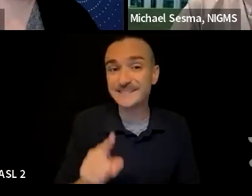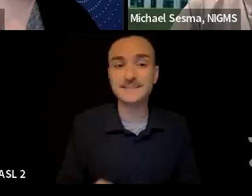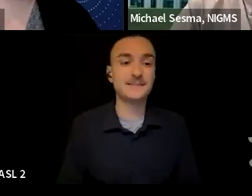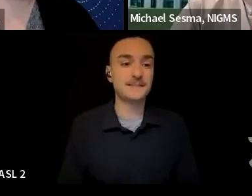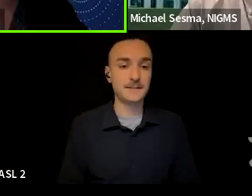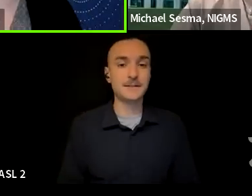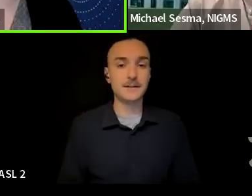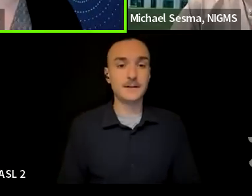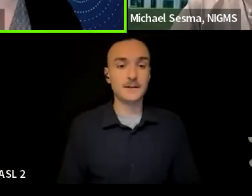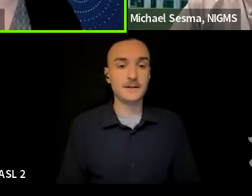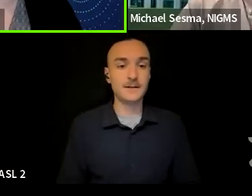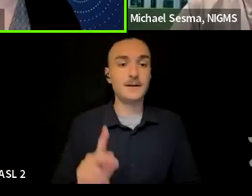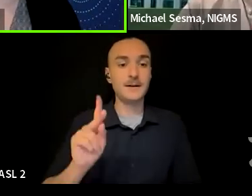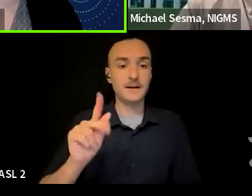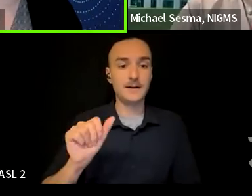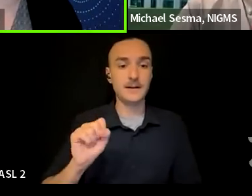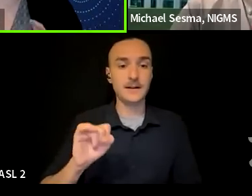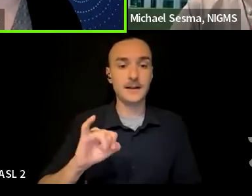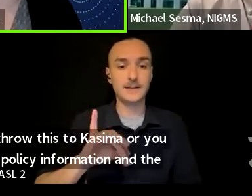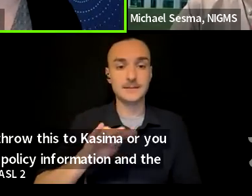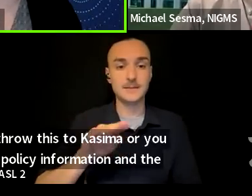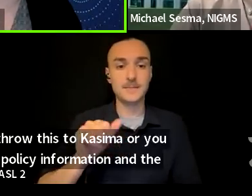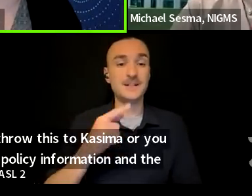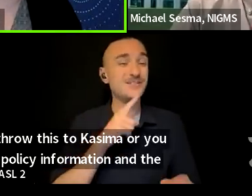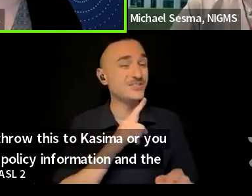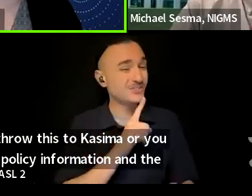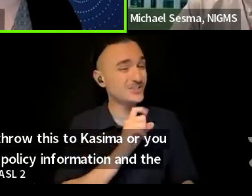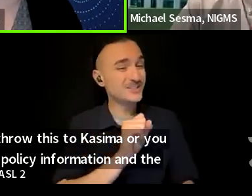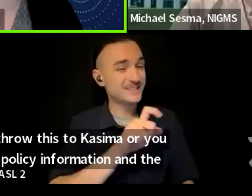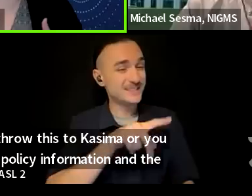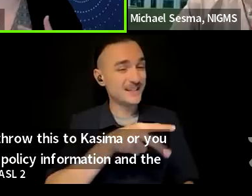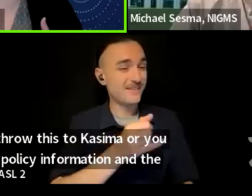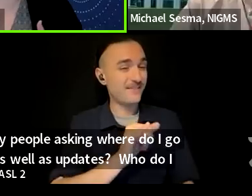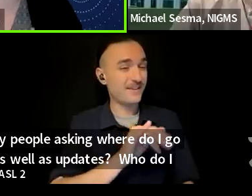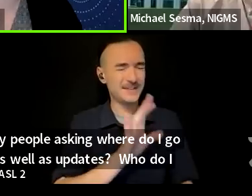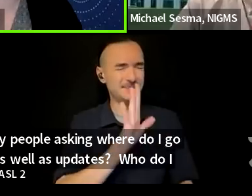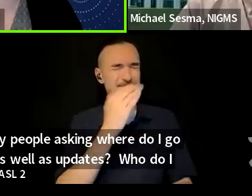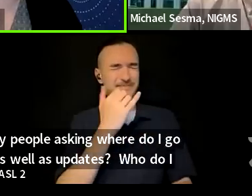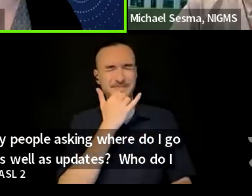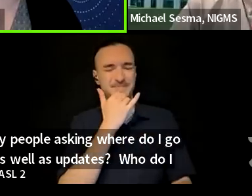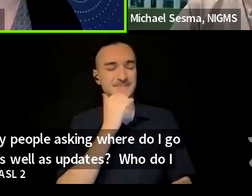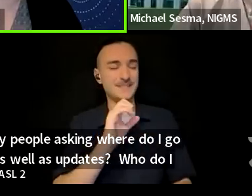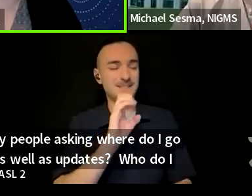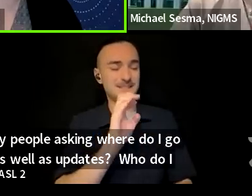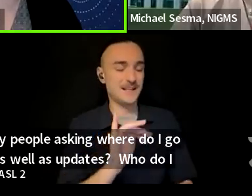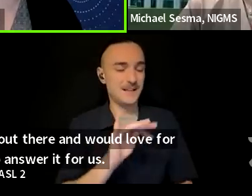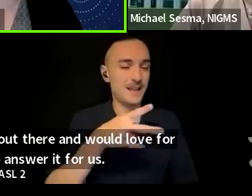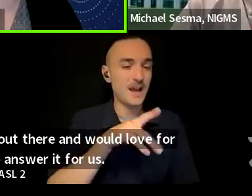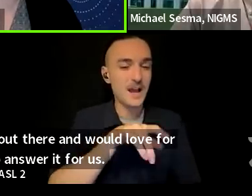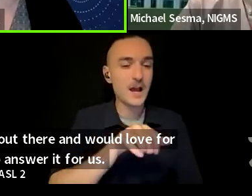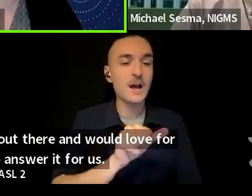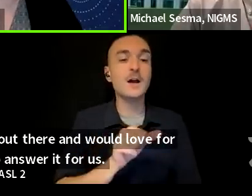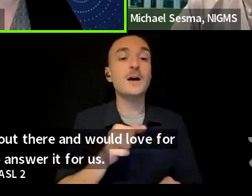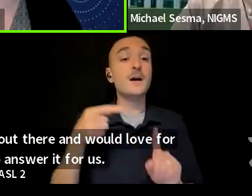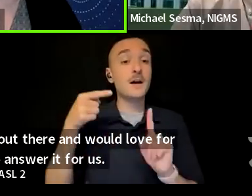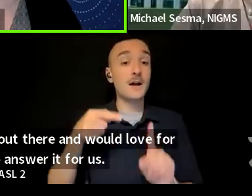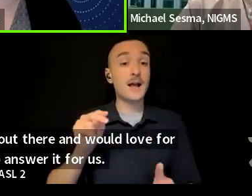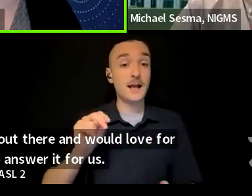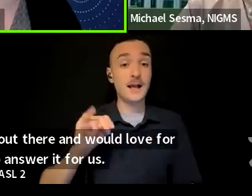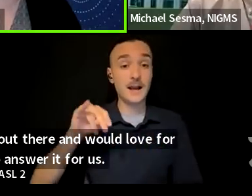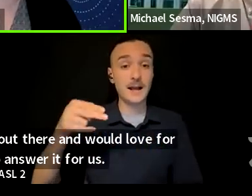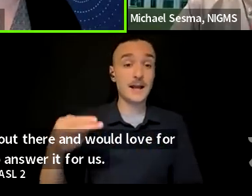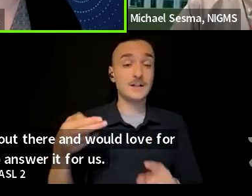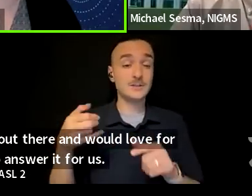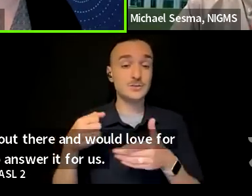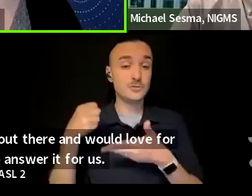start off with that, Stephanie. So, Cynthia, and then the main thing to highlight is that the NIH grants policy statement, which is on our grants